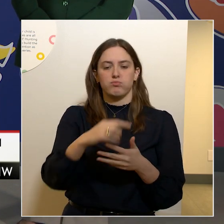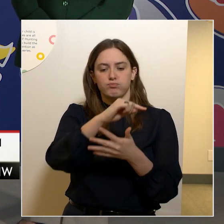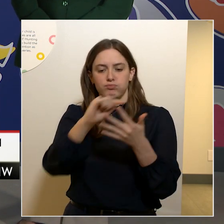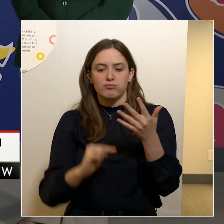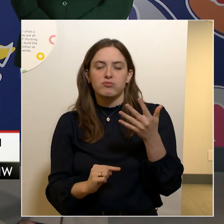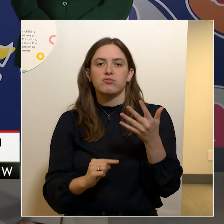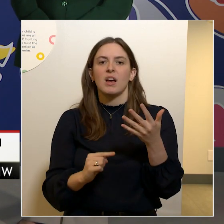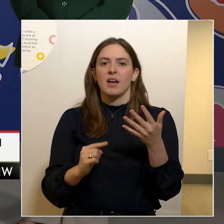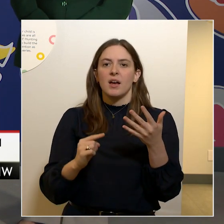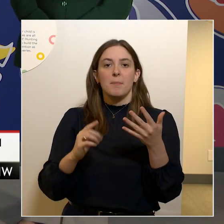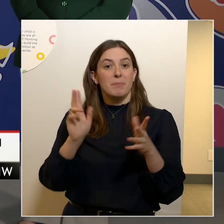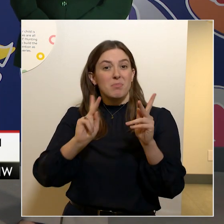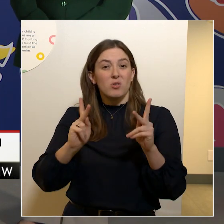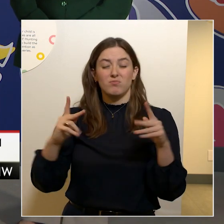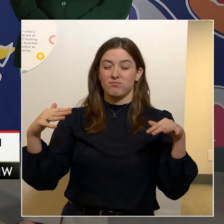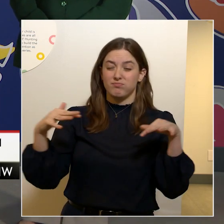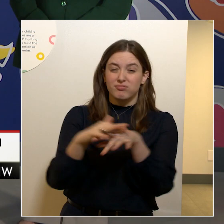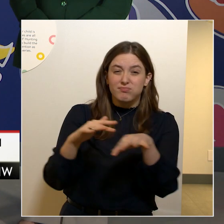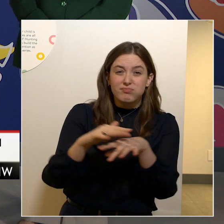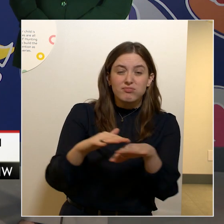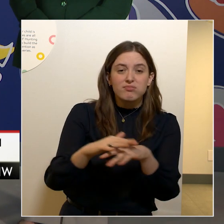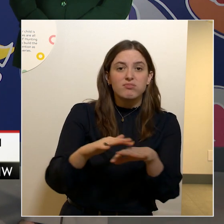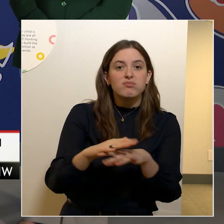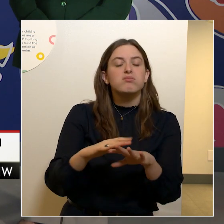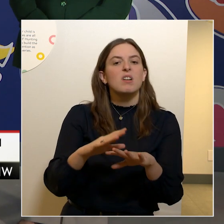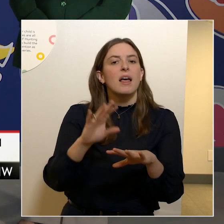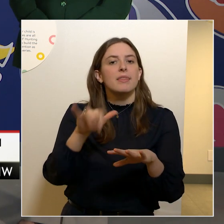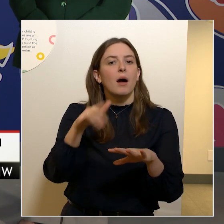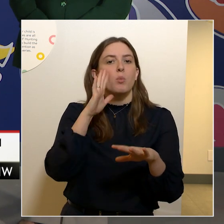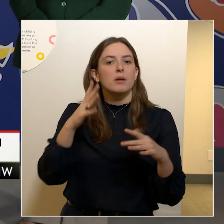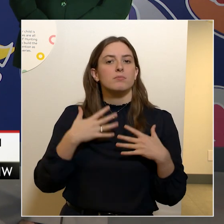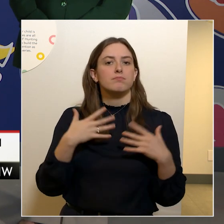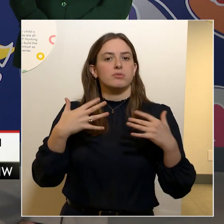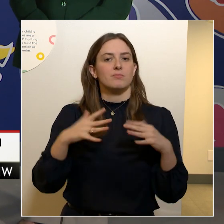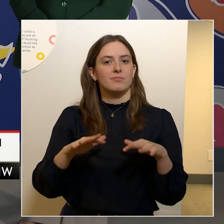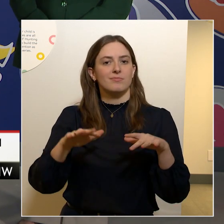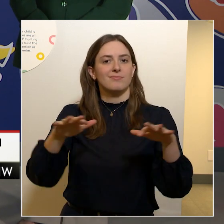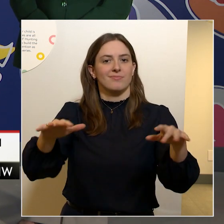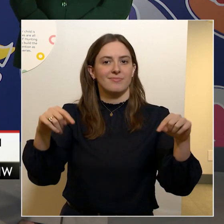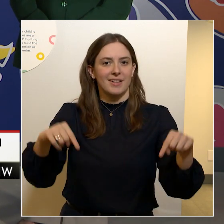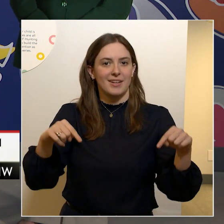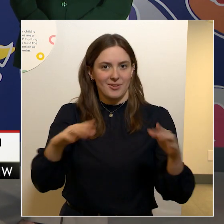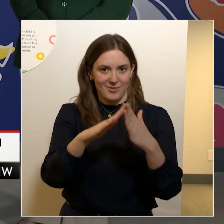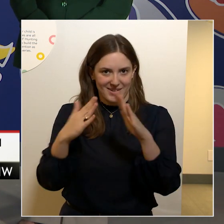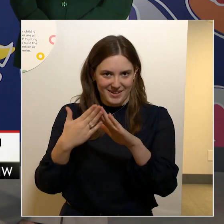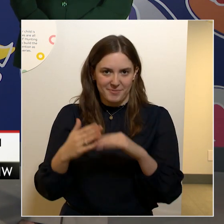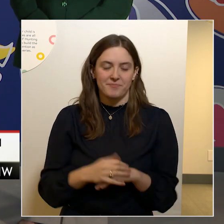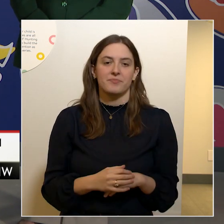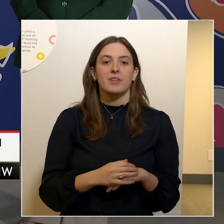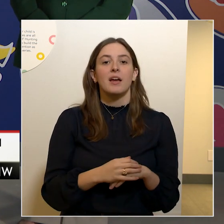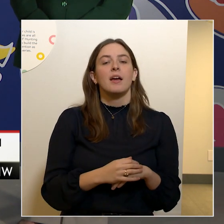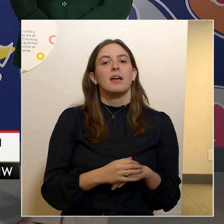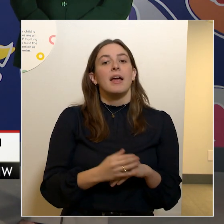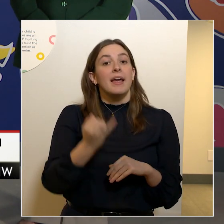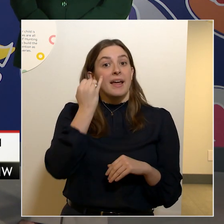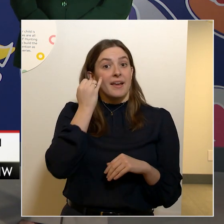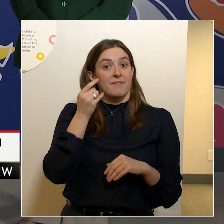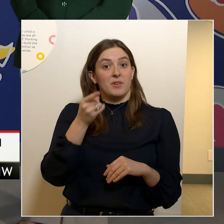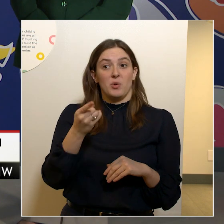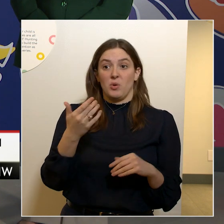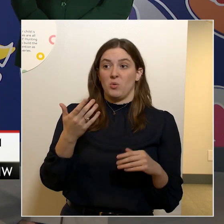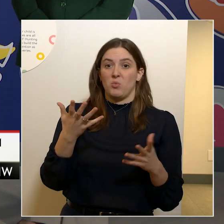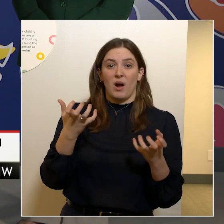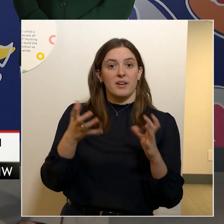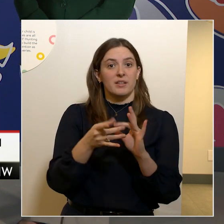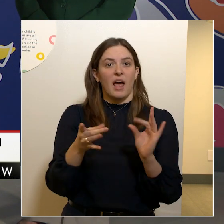more vibrancy to the downtown. So for all the people who want to have this repeated story about the downtown